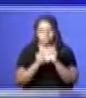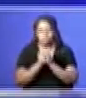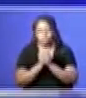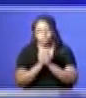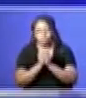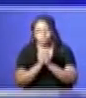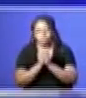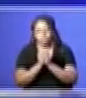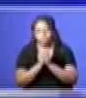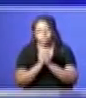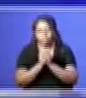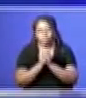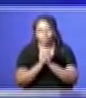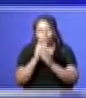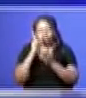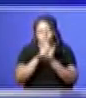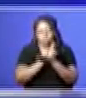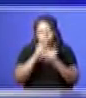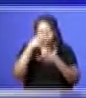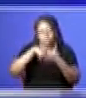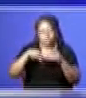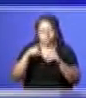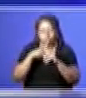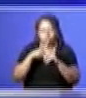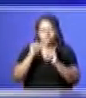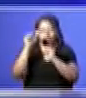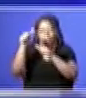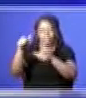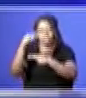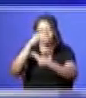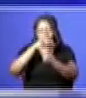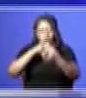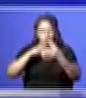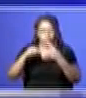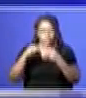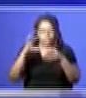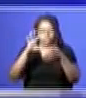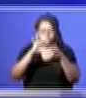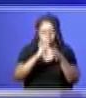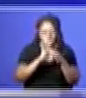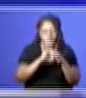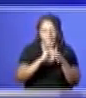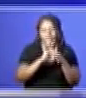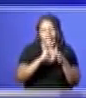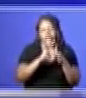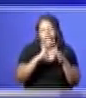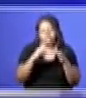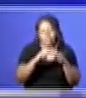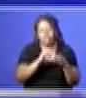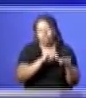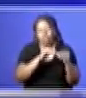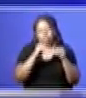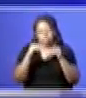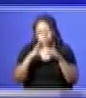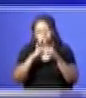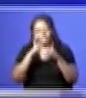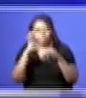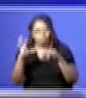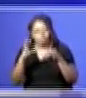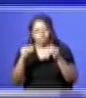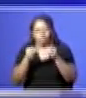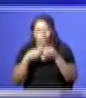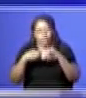Well, we are almost 1 week into the Atlantic hurricane season, and as lockdowns and restrictions are being lifted, there will be more